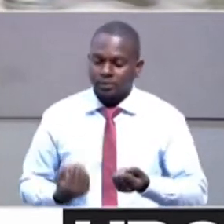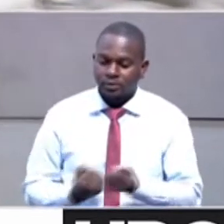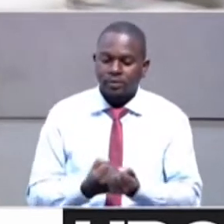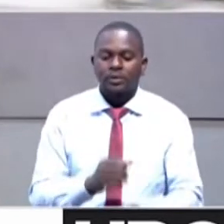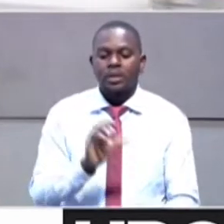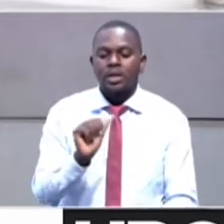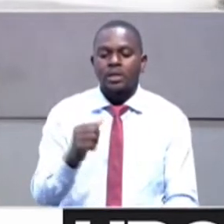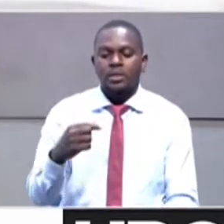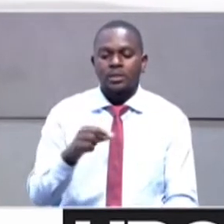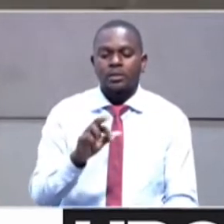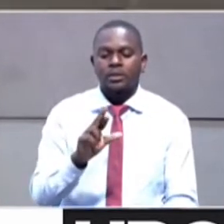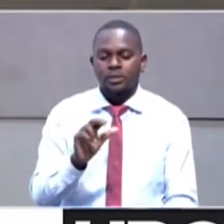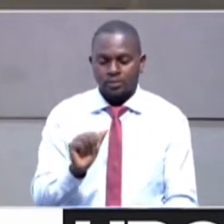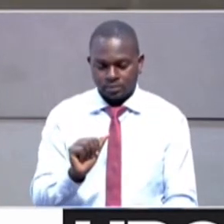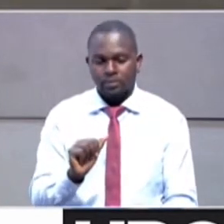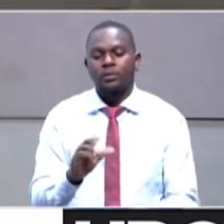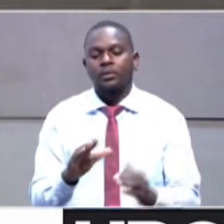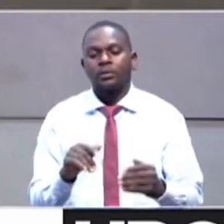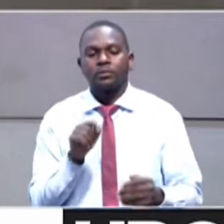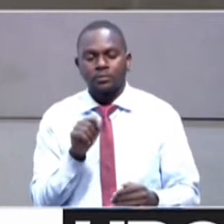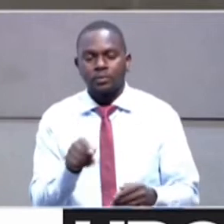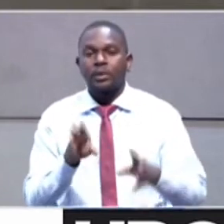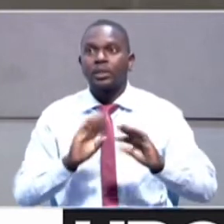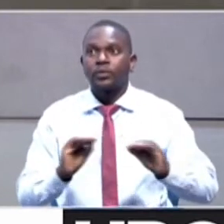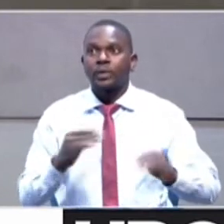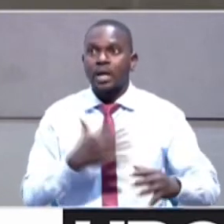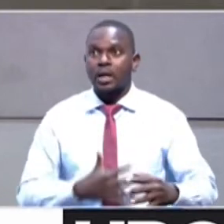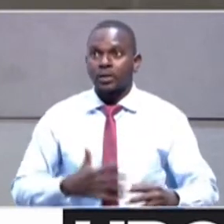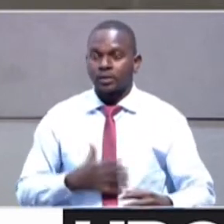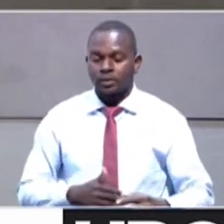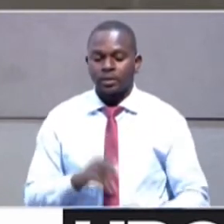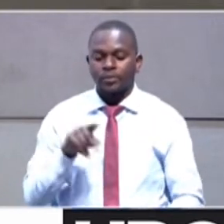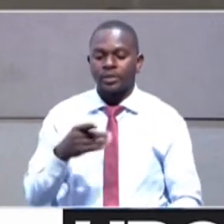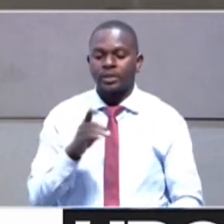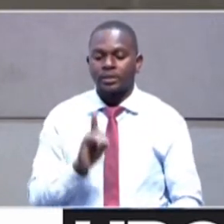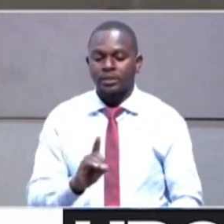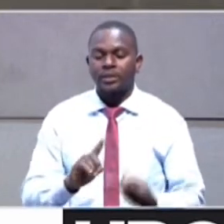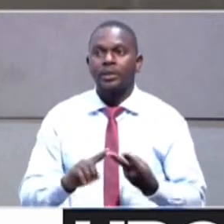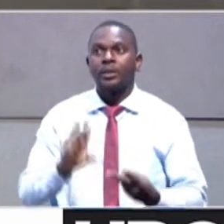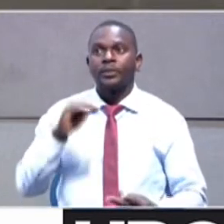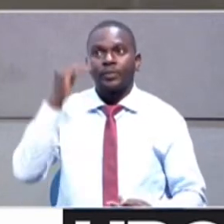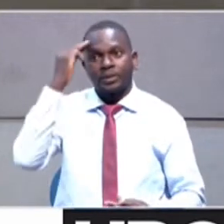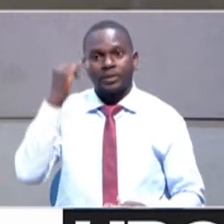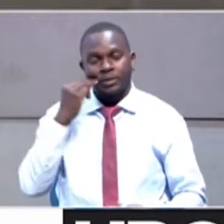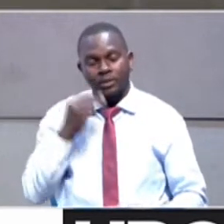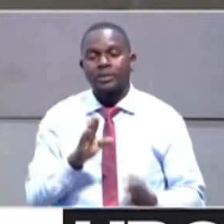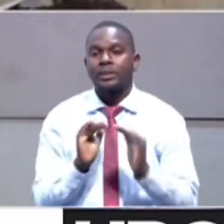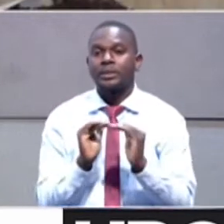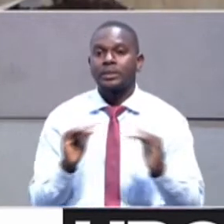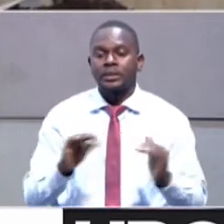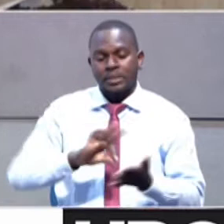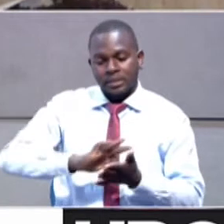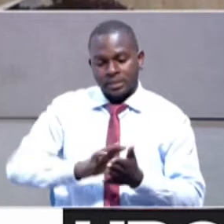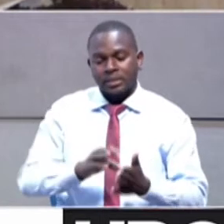help them on a technical level. Agra has trained scientists at the PhD and master's level to become seed breeders,